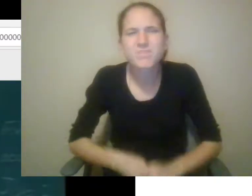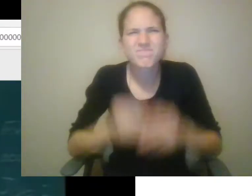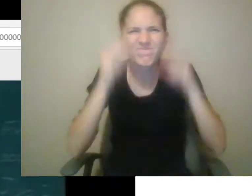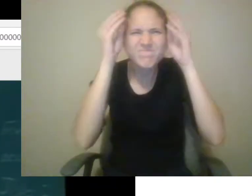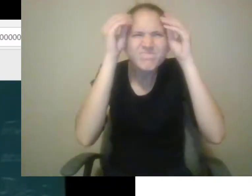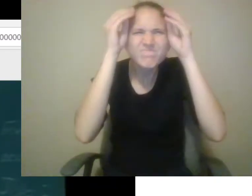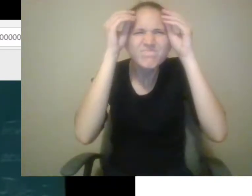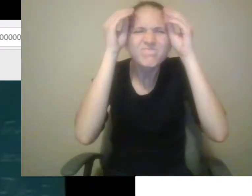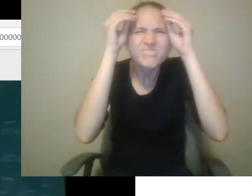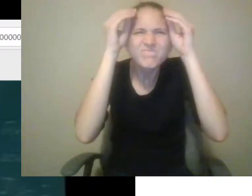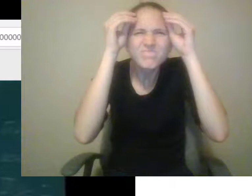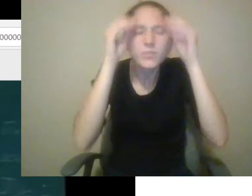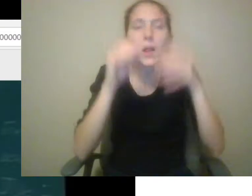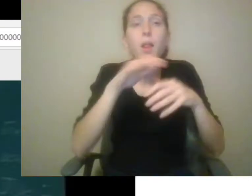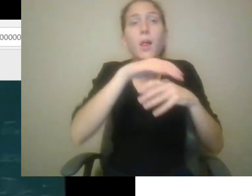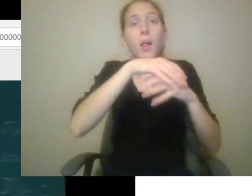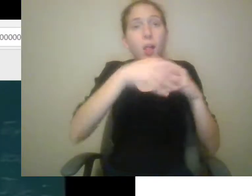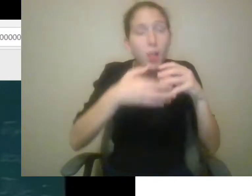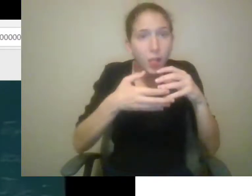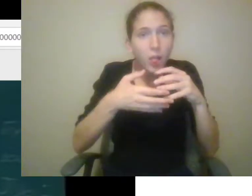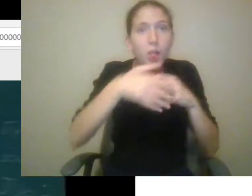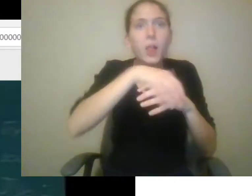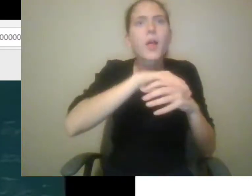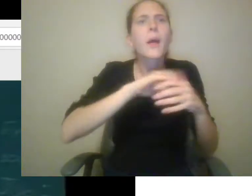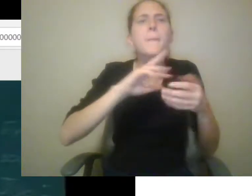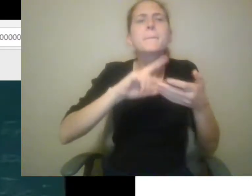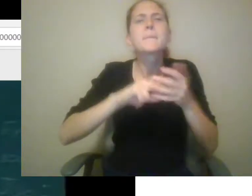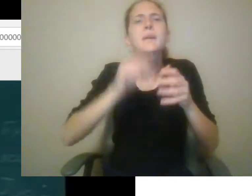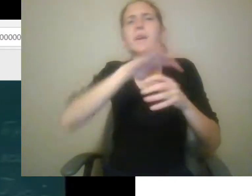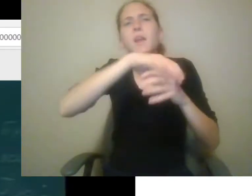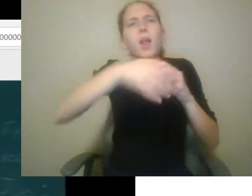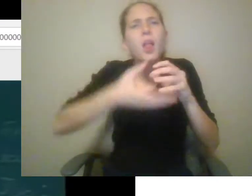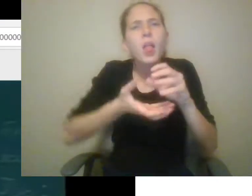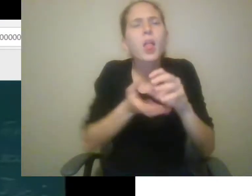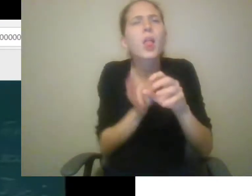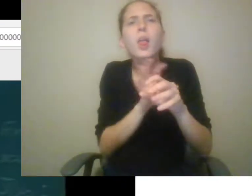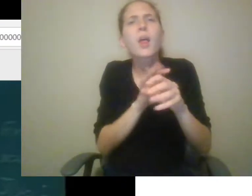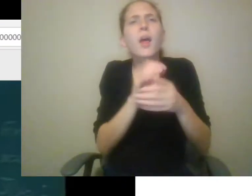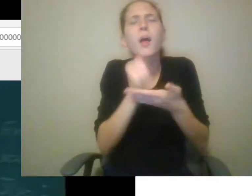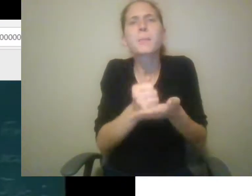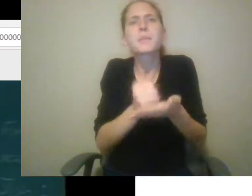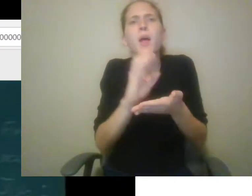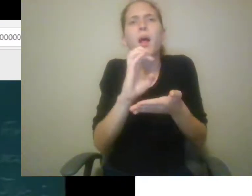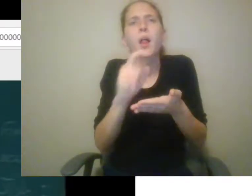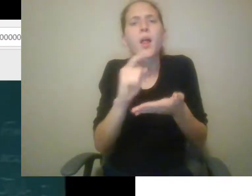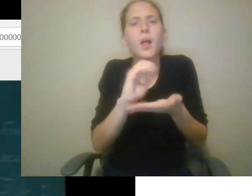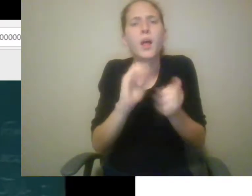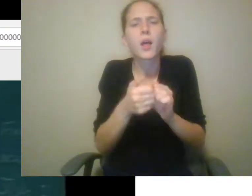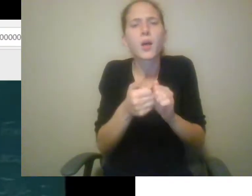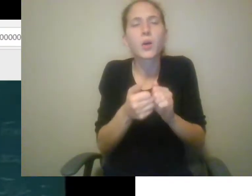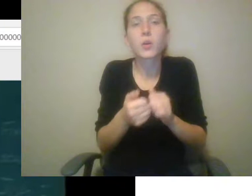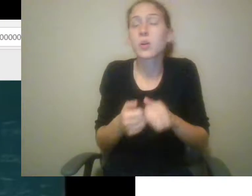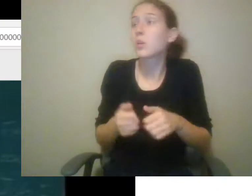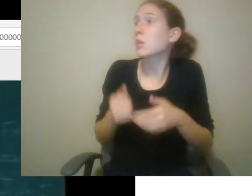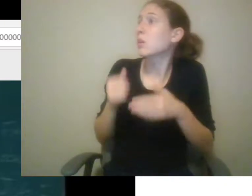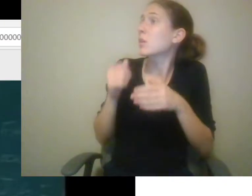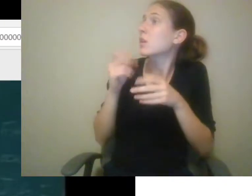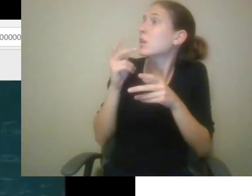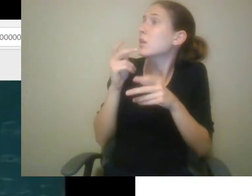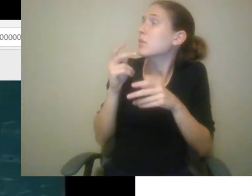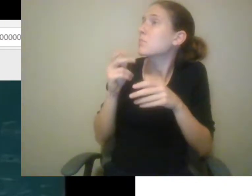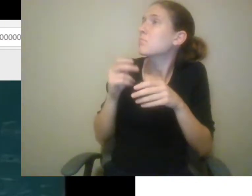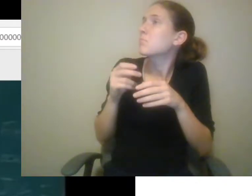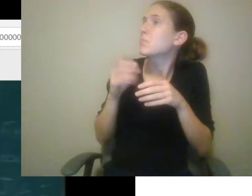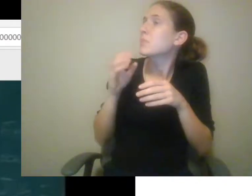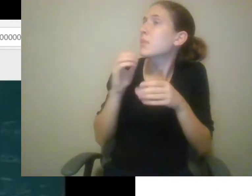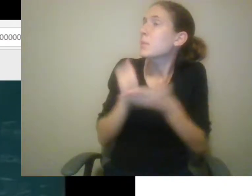Come on, think about it. It's going to surround the cell. So what's that also going to do? Jenny? Sort of like hold it all in here. Right,